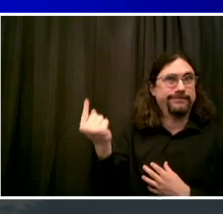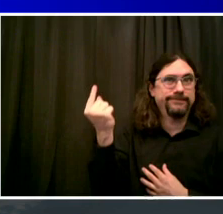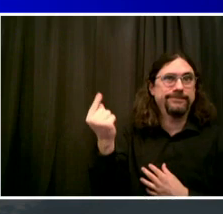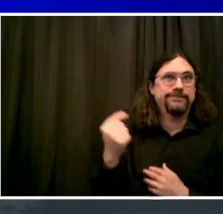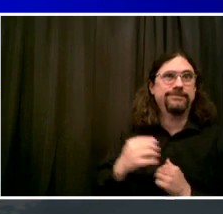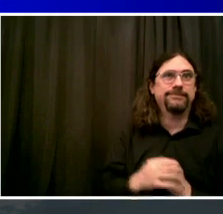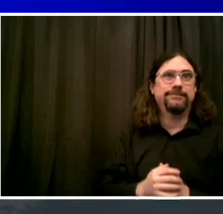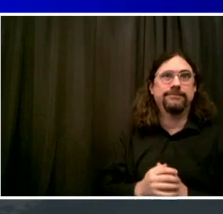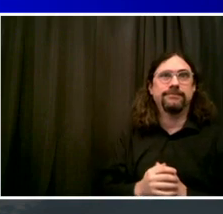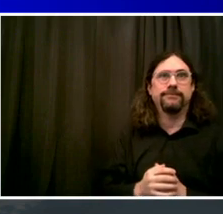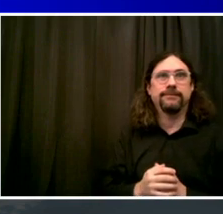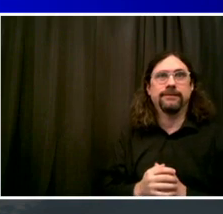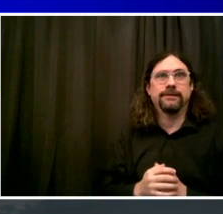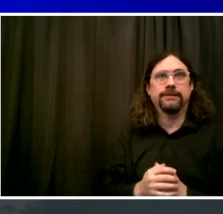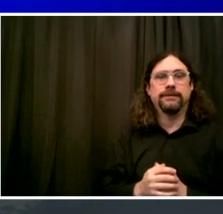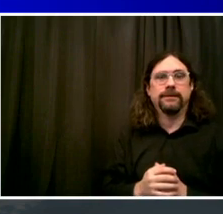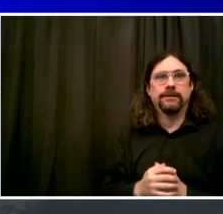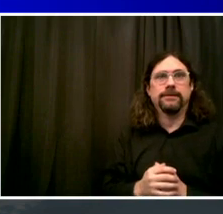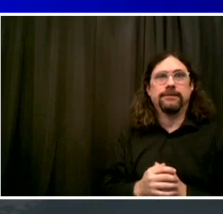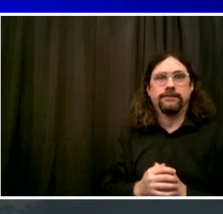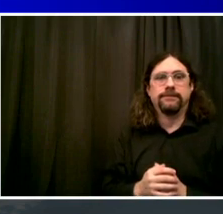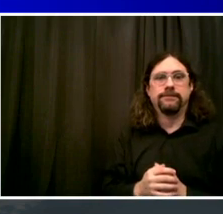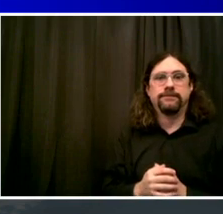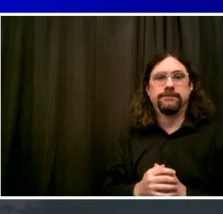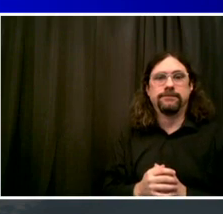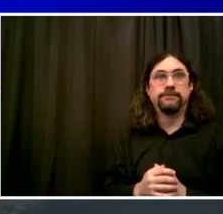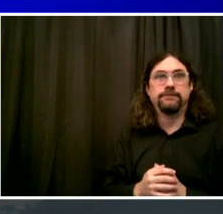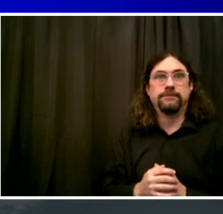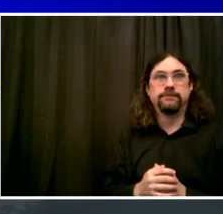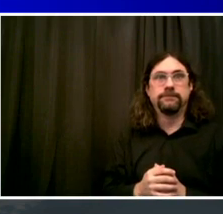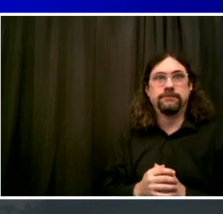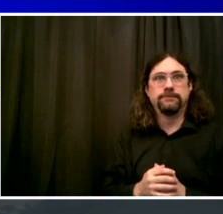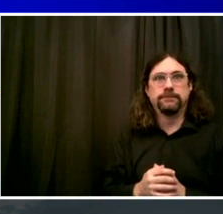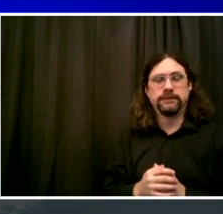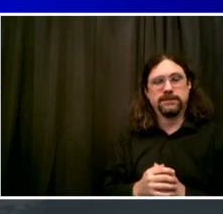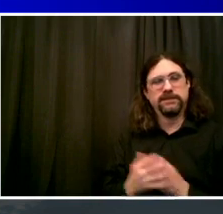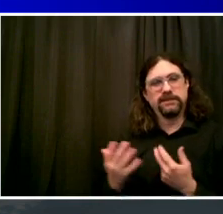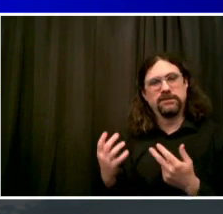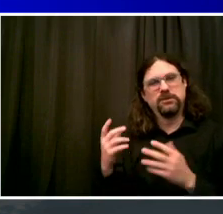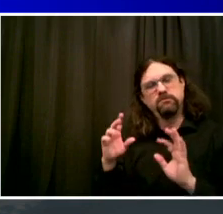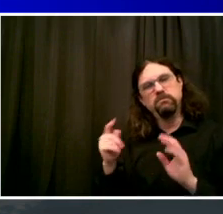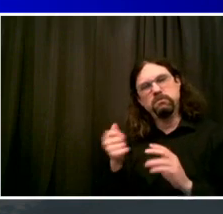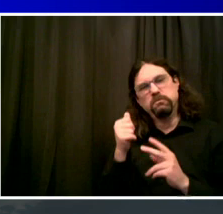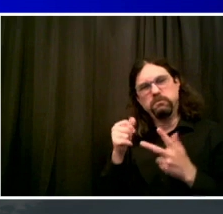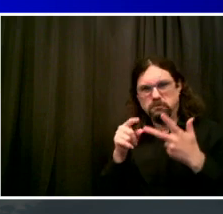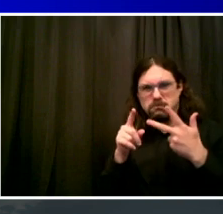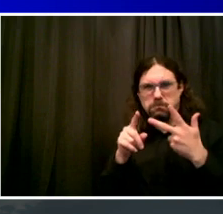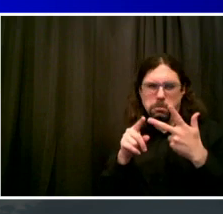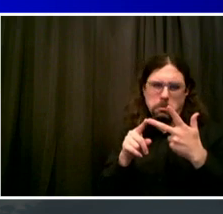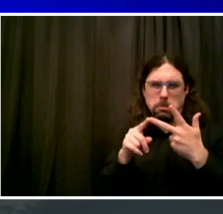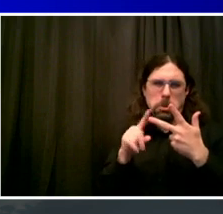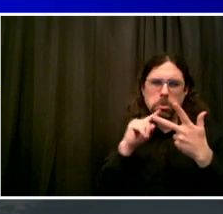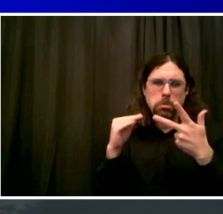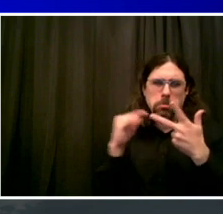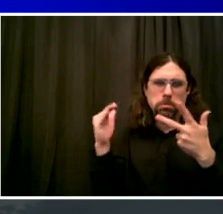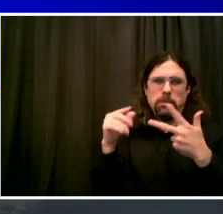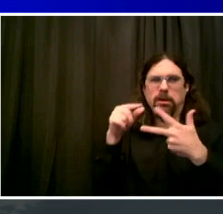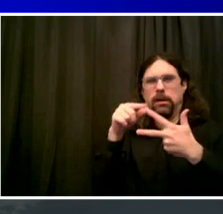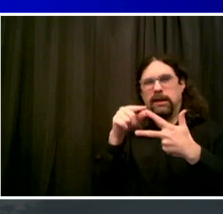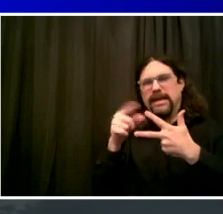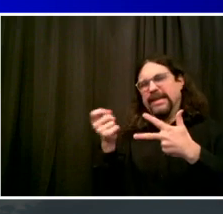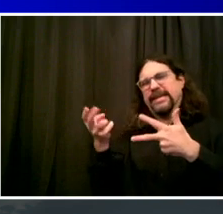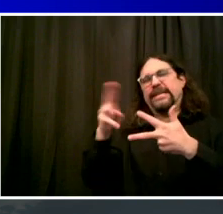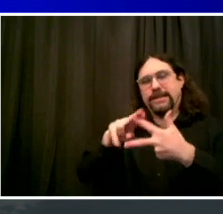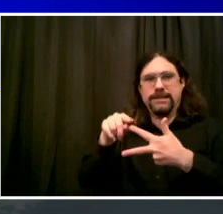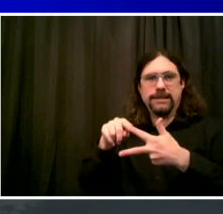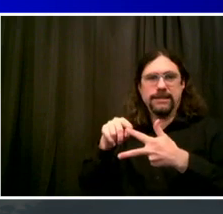something to note. We want them all to go down, obviously, want them to all go down consistently. When they all go down consistently, it says something really profound